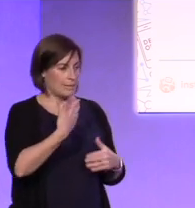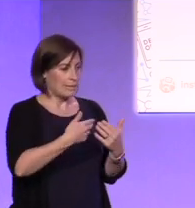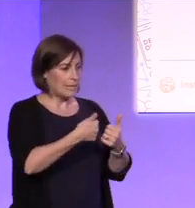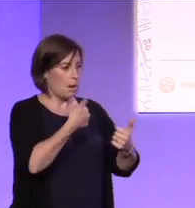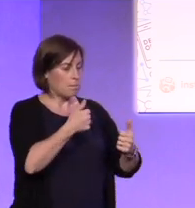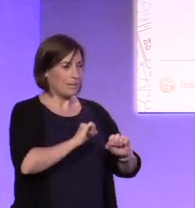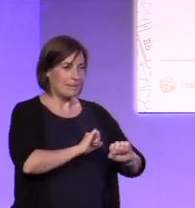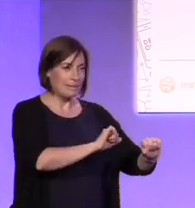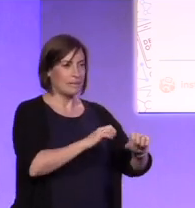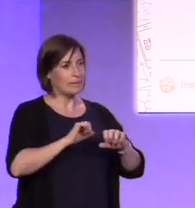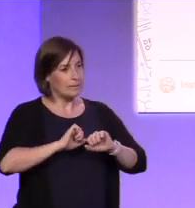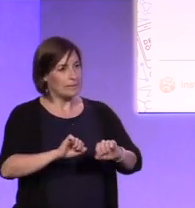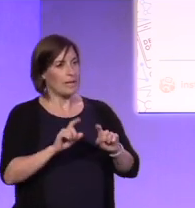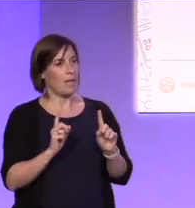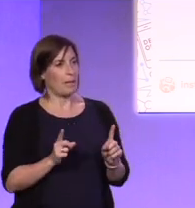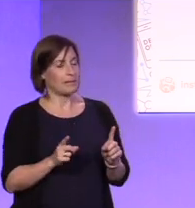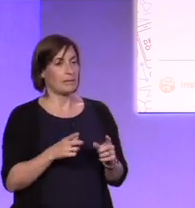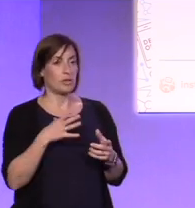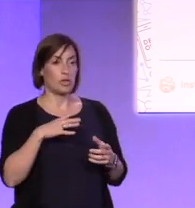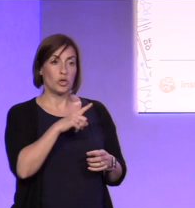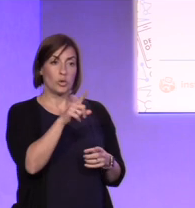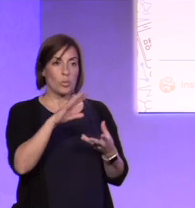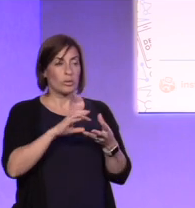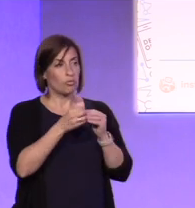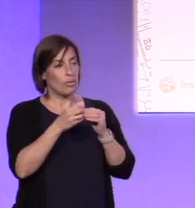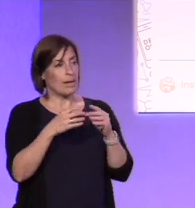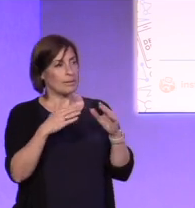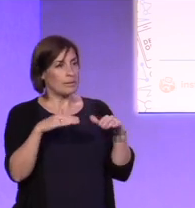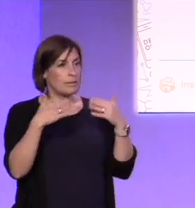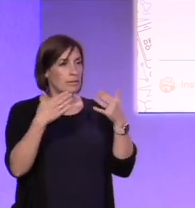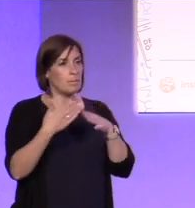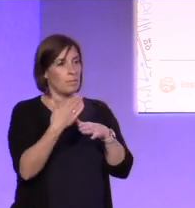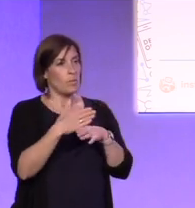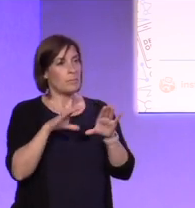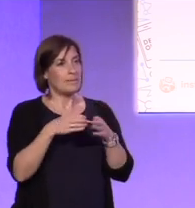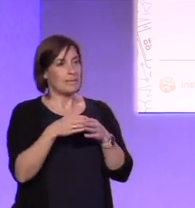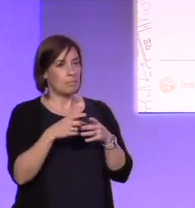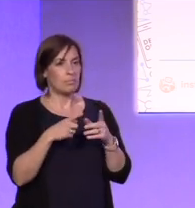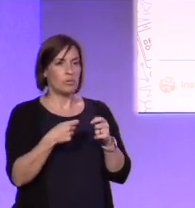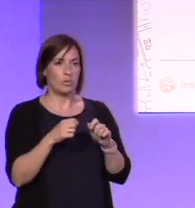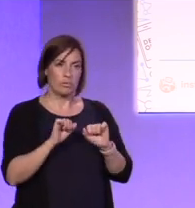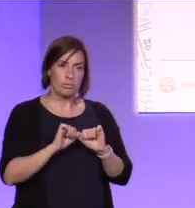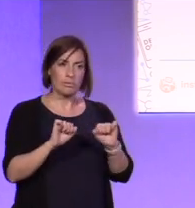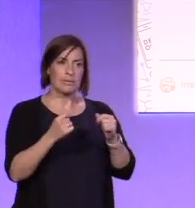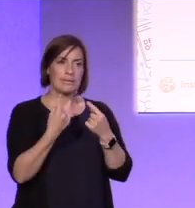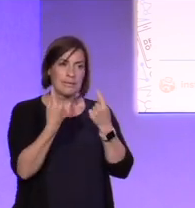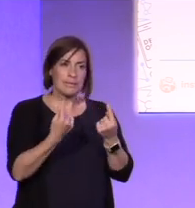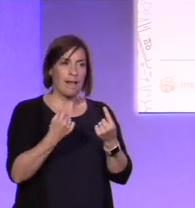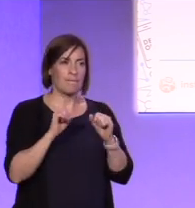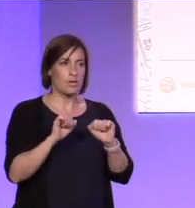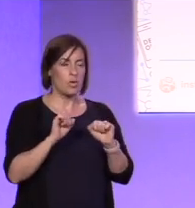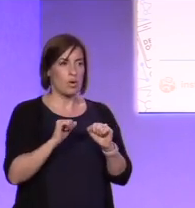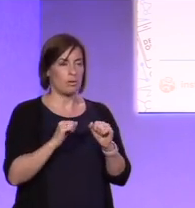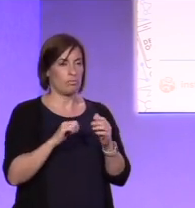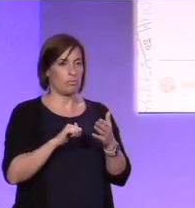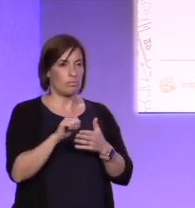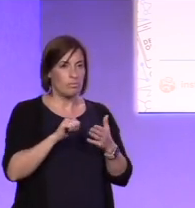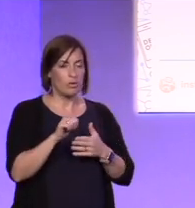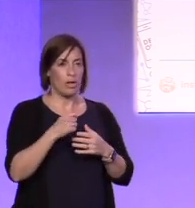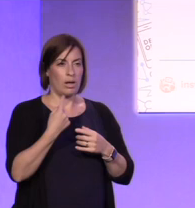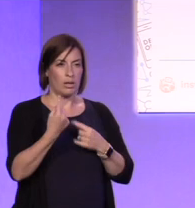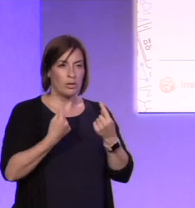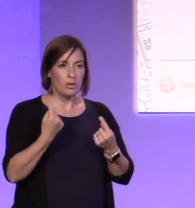a high-performing team and build amazing products and services, be yourself. If you are yourself, you will do amazing